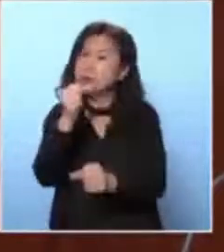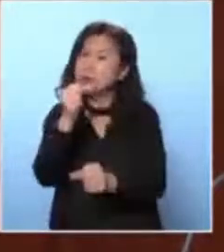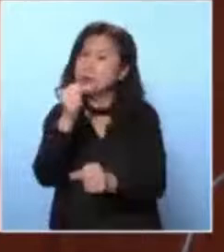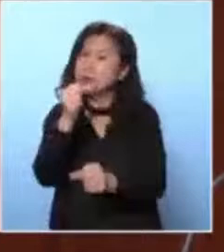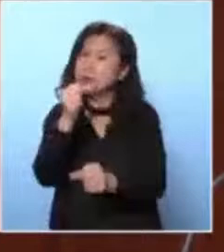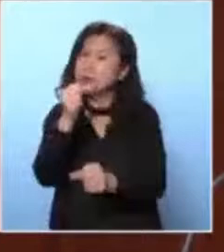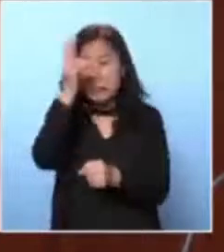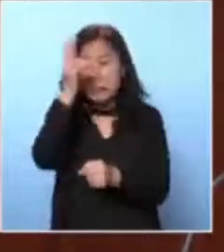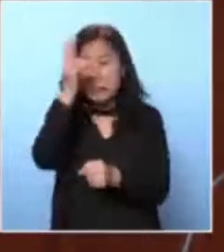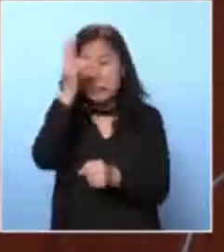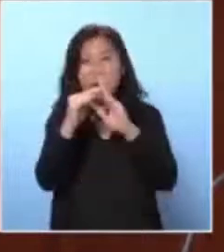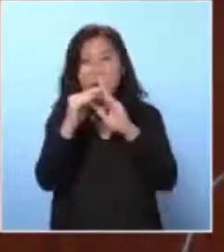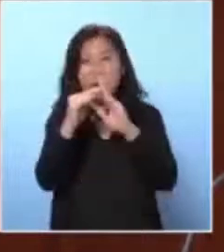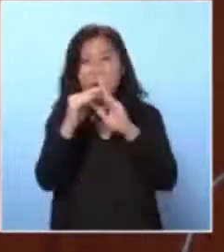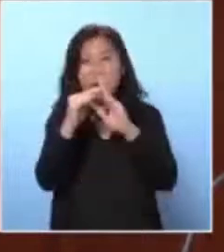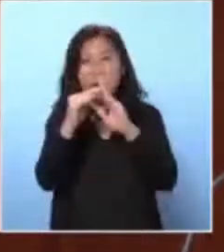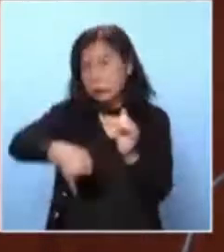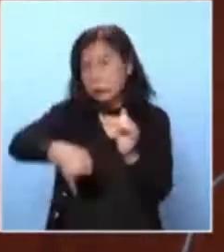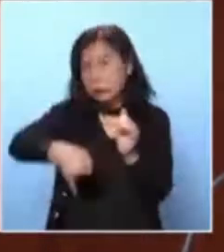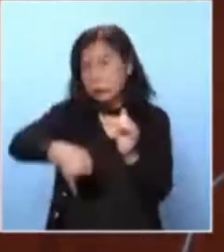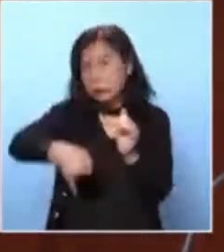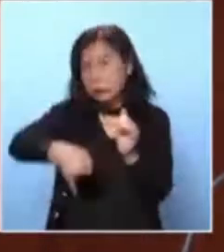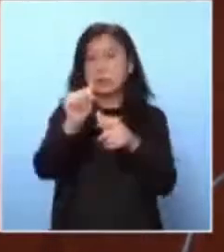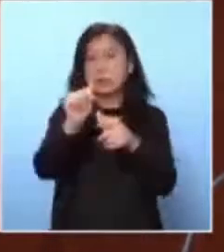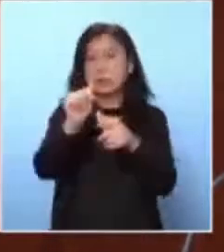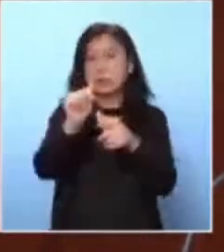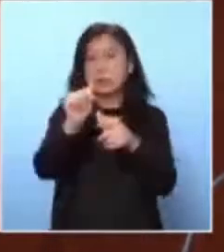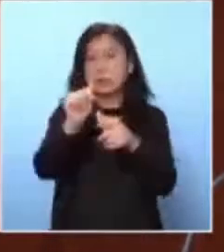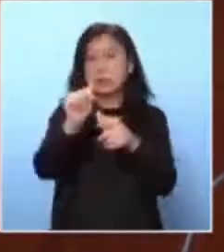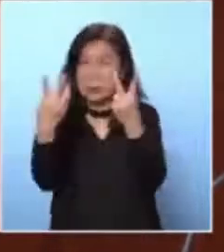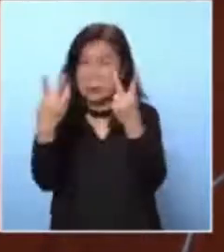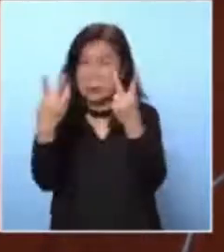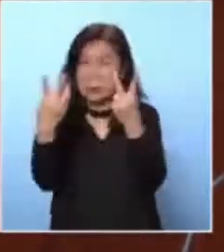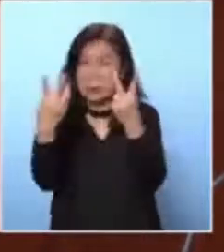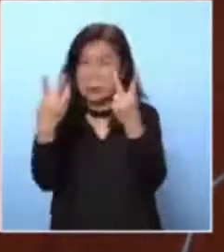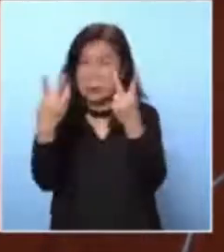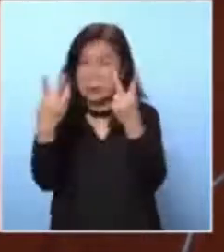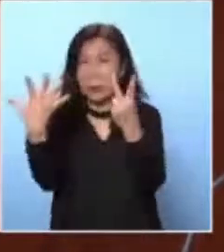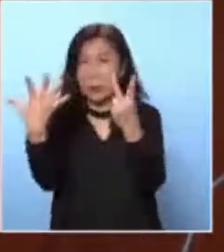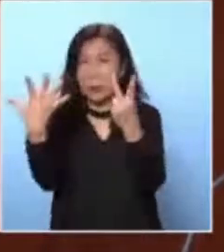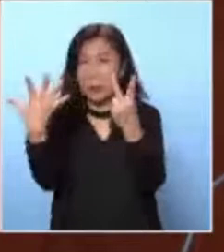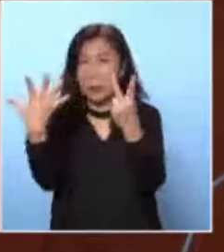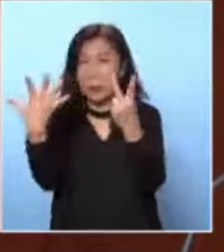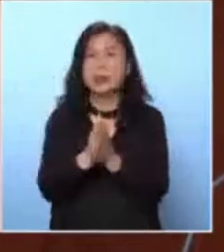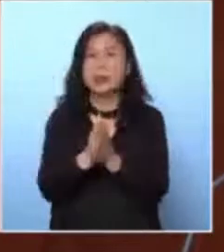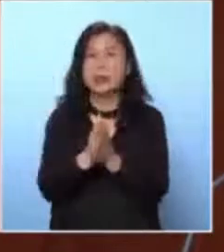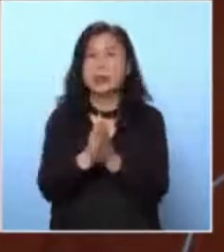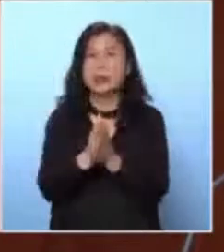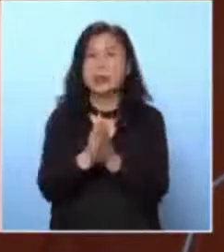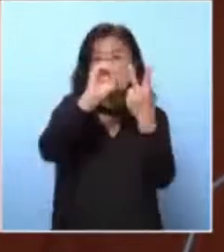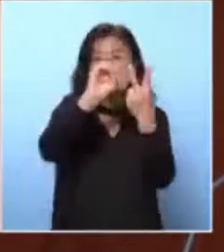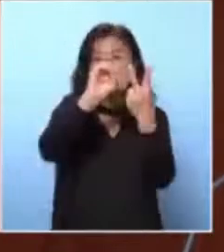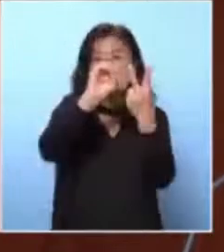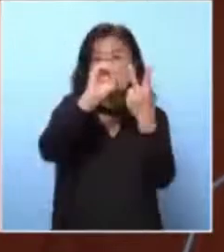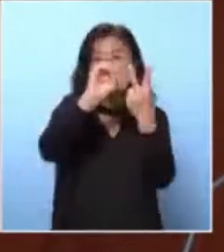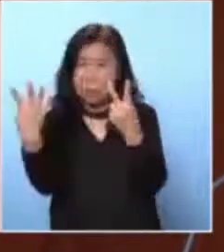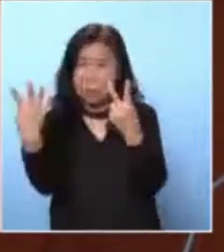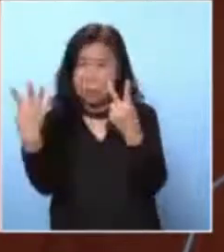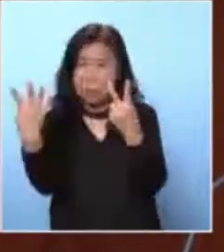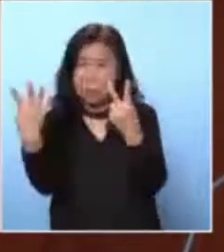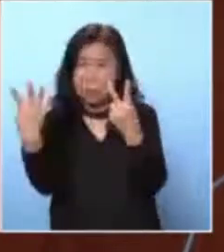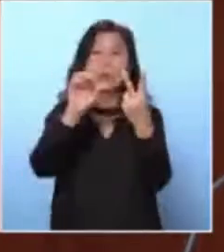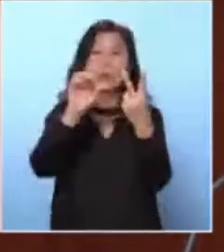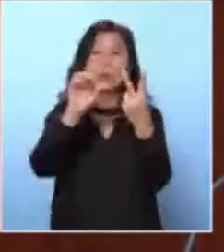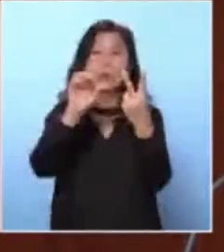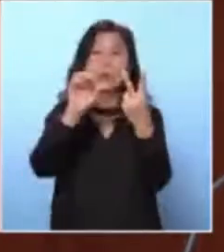The public housing demand for the next 10 years from 2024 to 25 to 2033 to 34